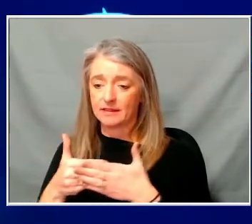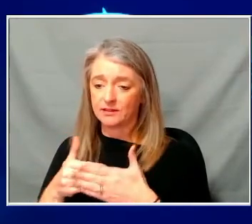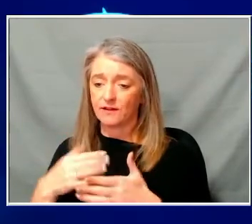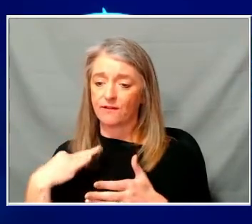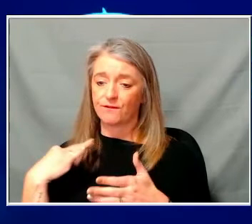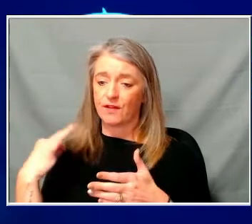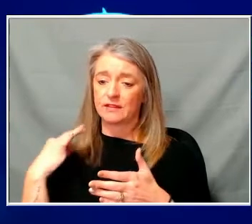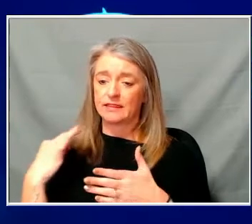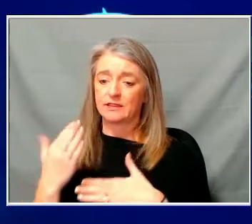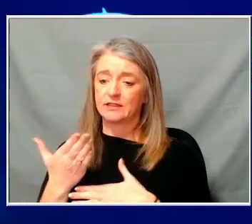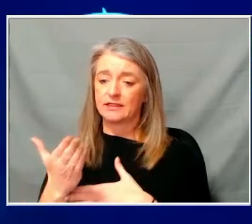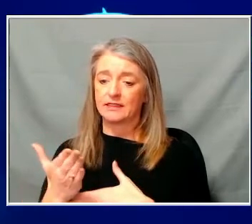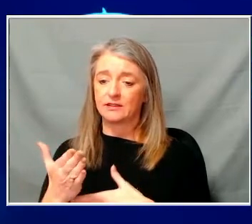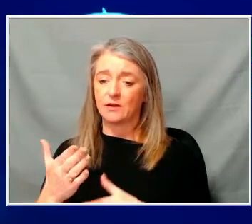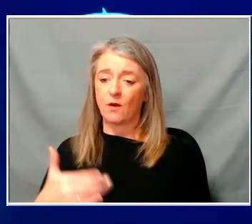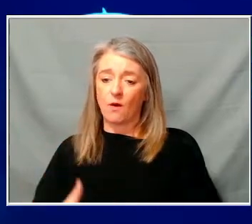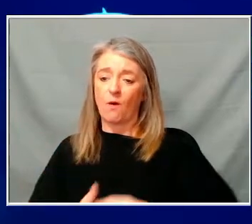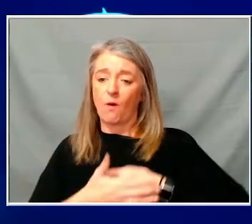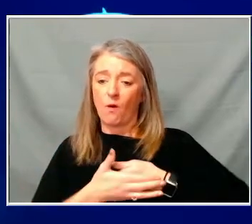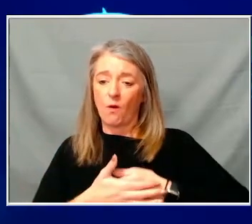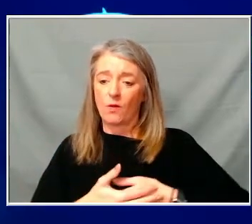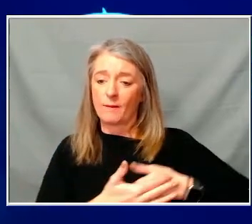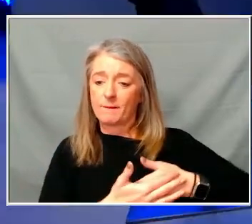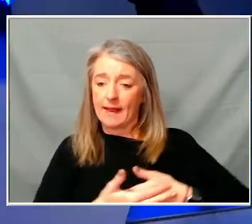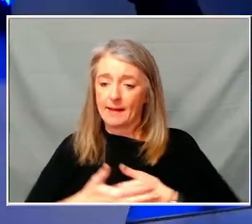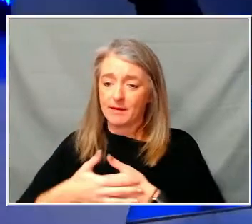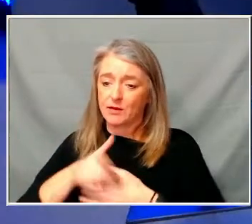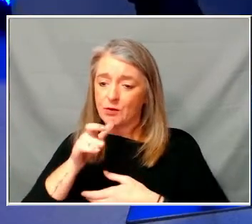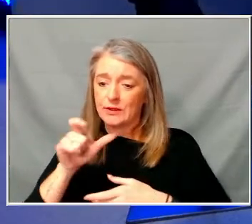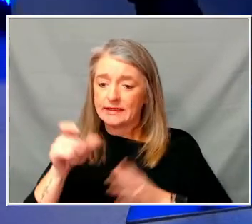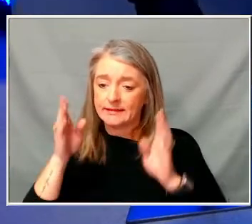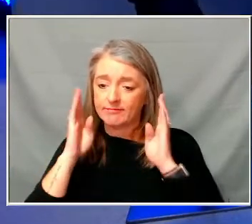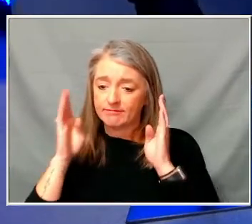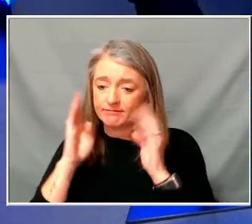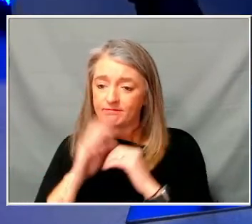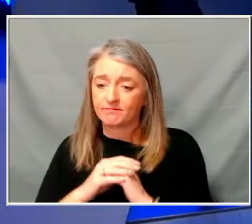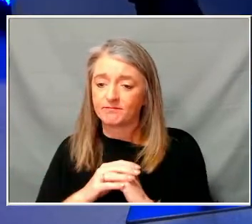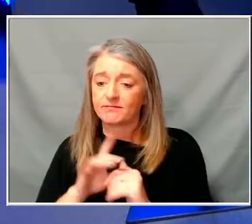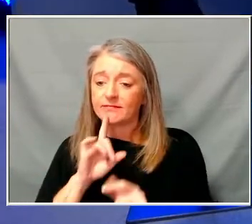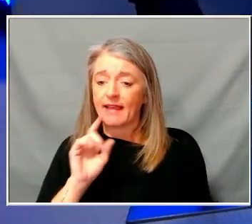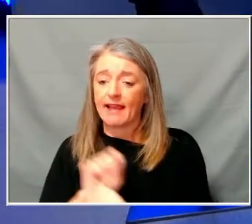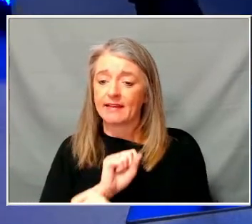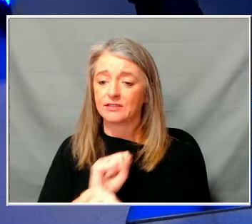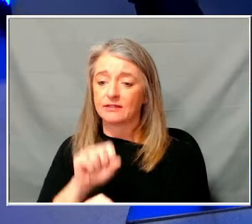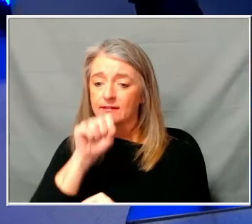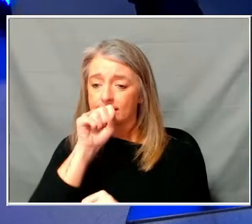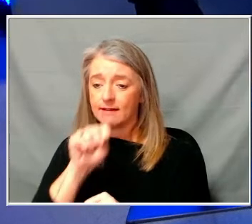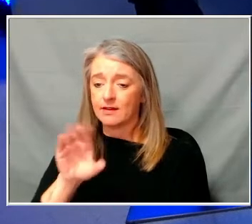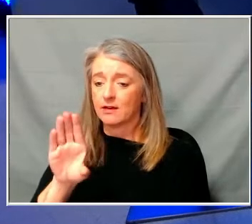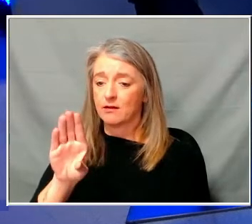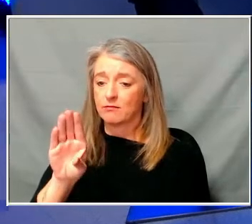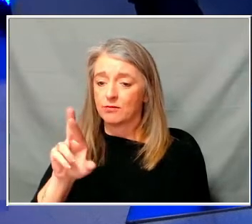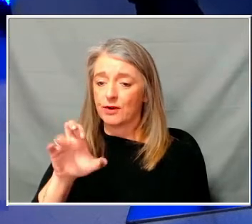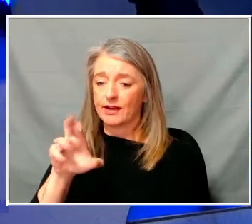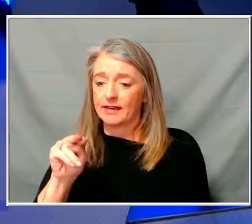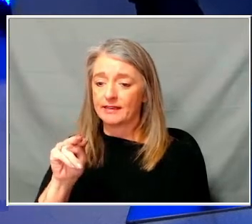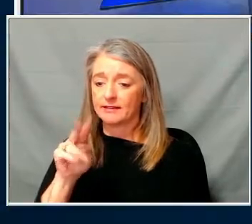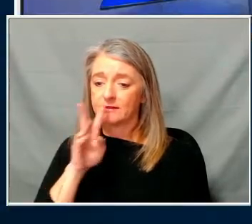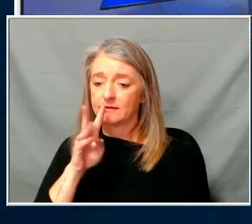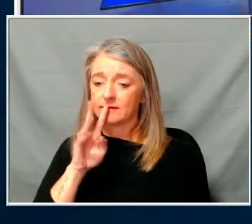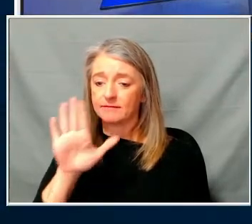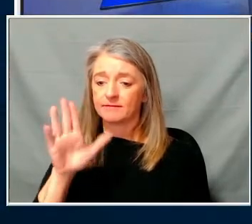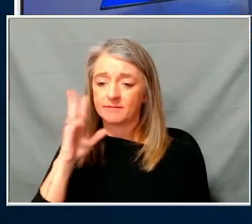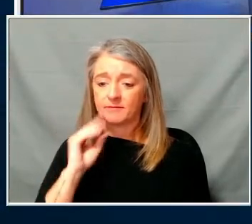there to hold those babies that need that attention. Actually, right now, I love it that Brian was talking about his experience